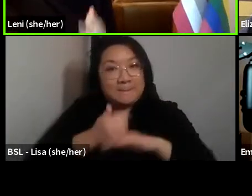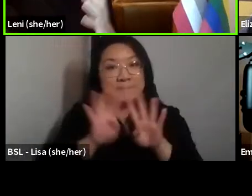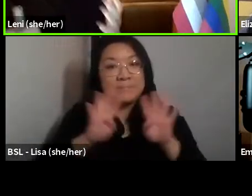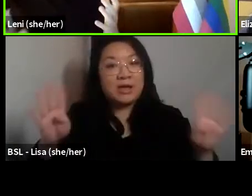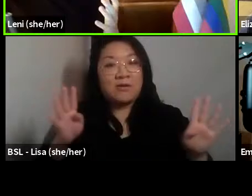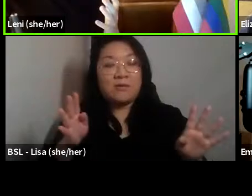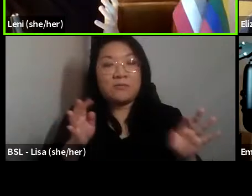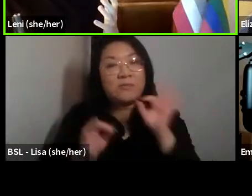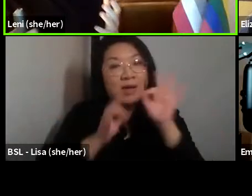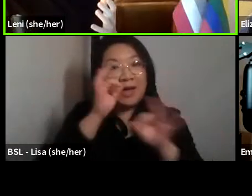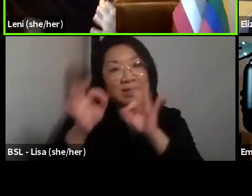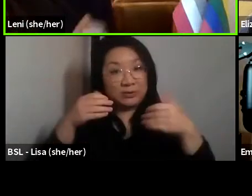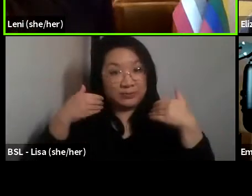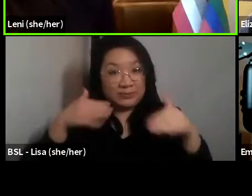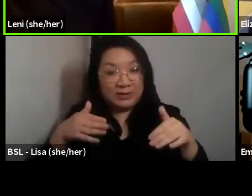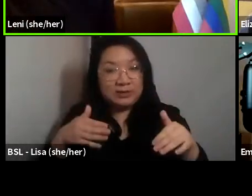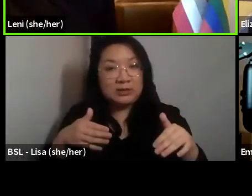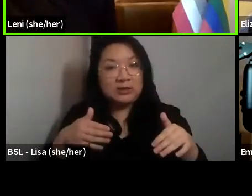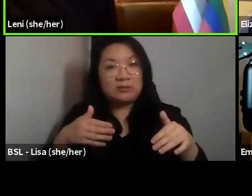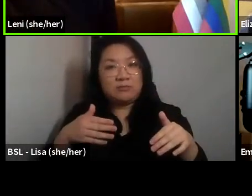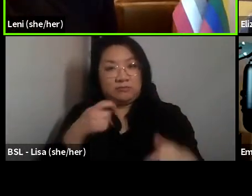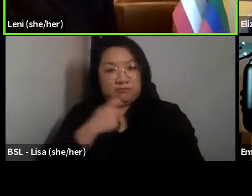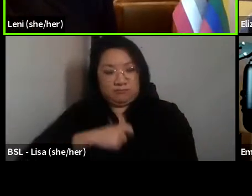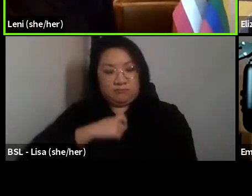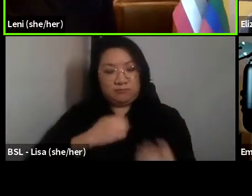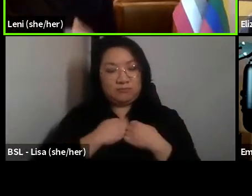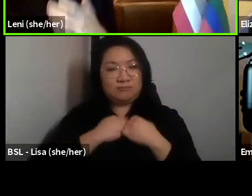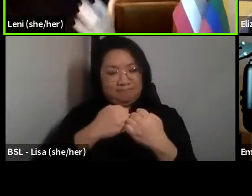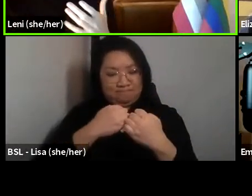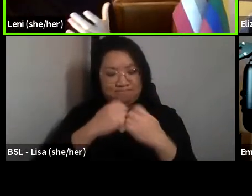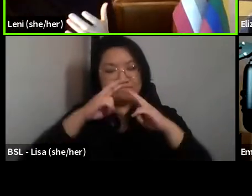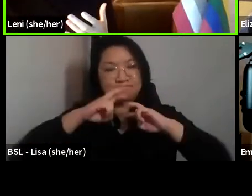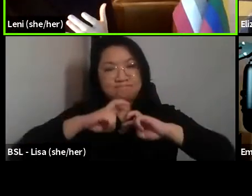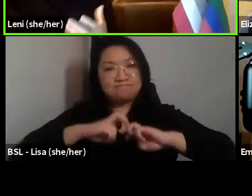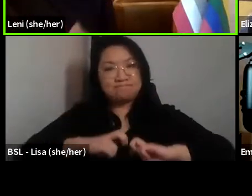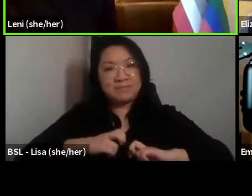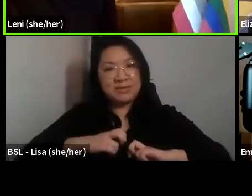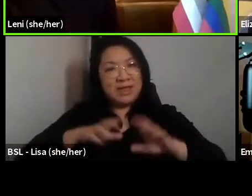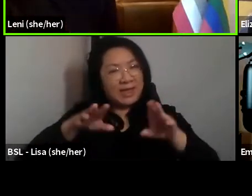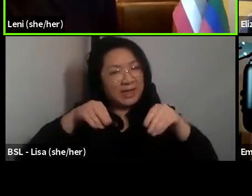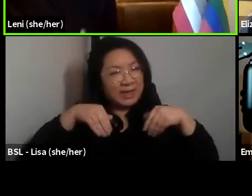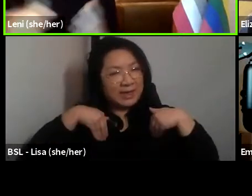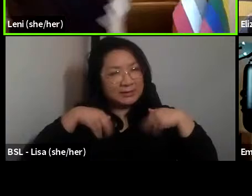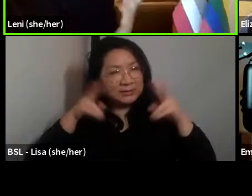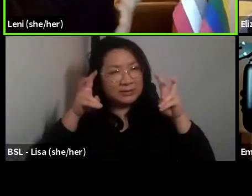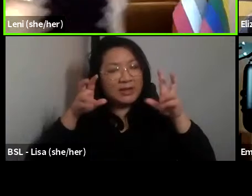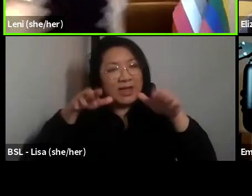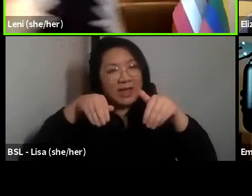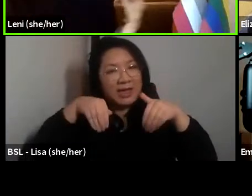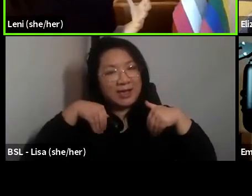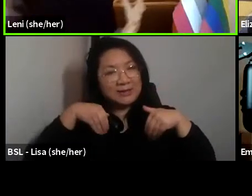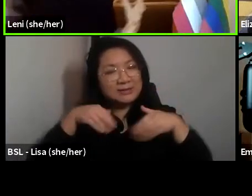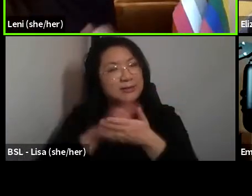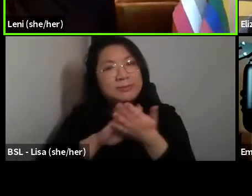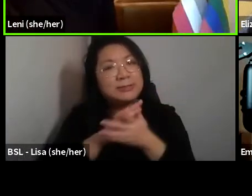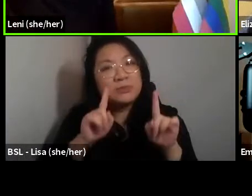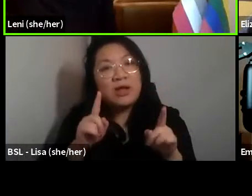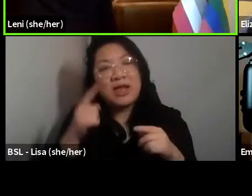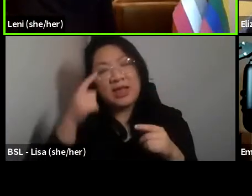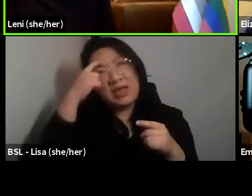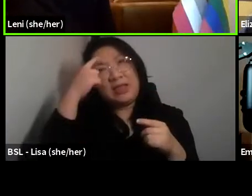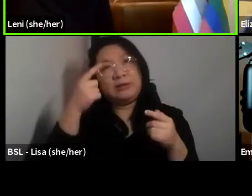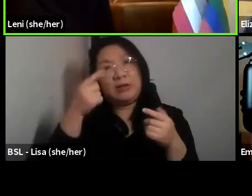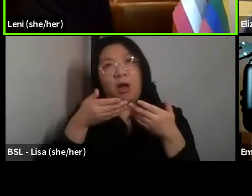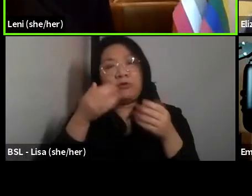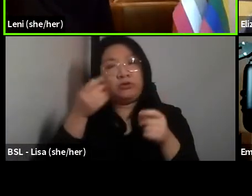to tell us a bit about what being ace meant to you. So I'd like to start there. I realize that might be quite a broad